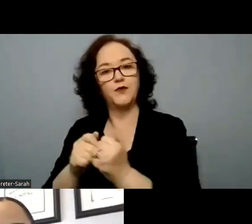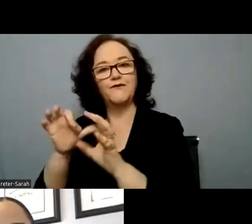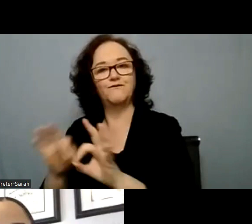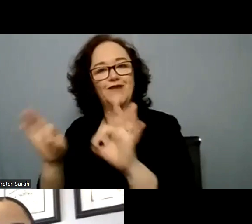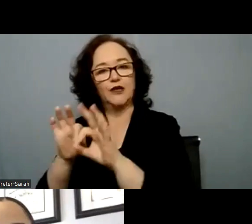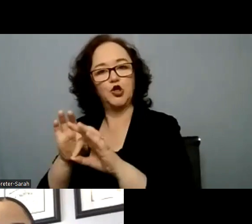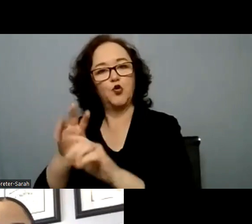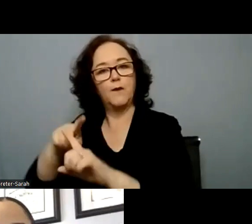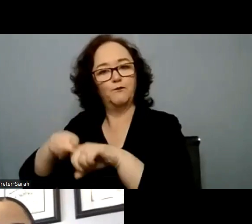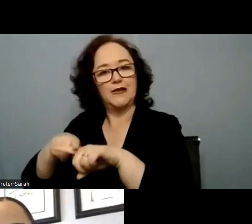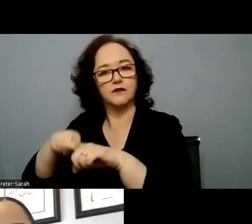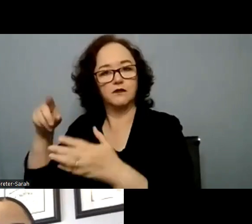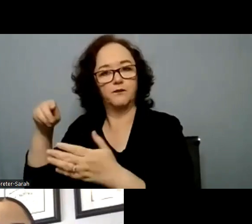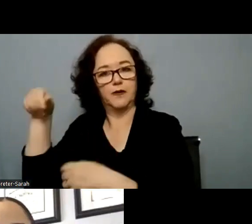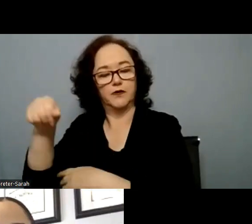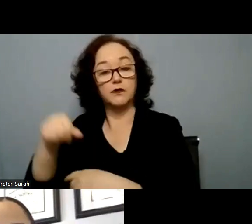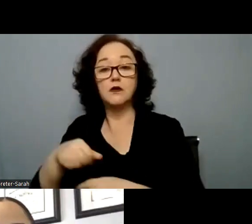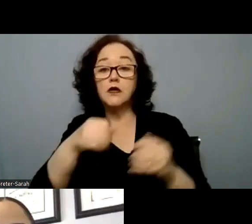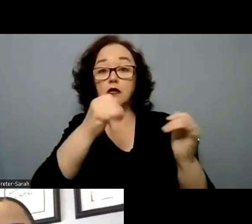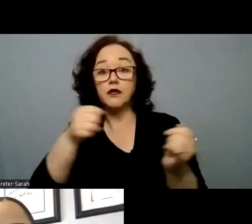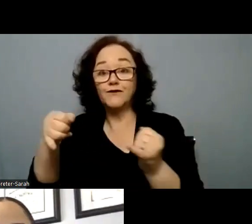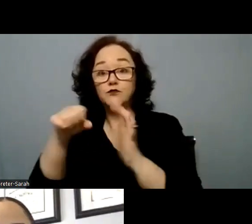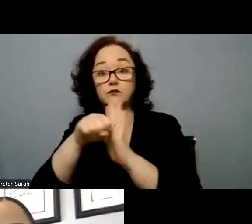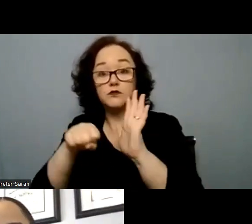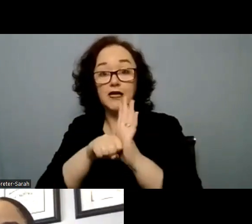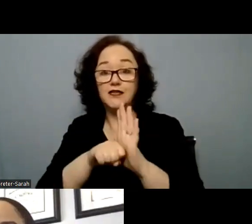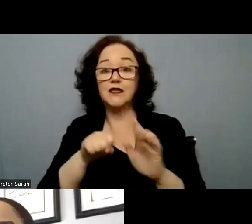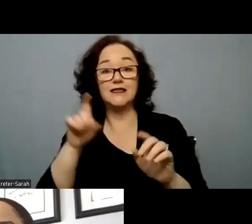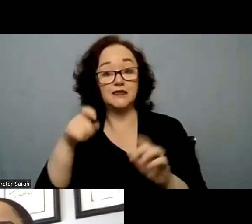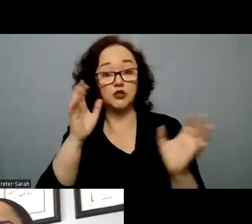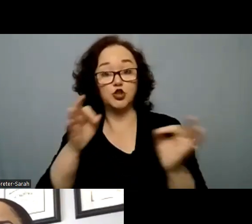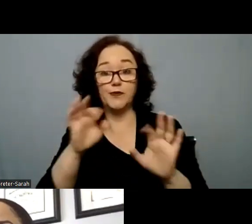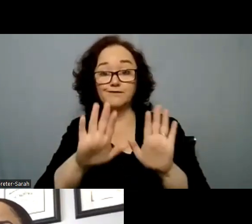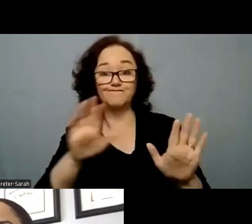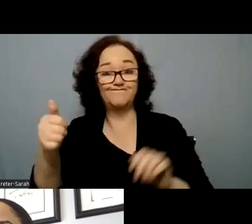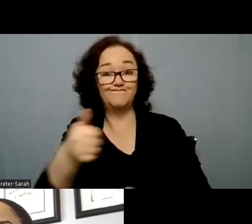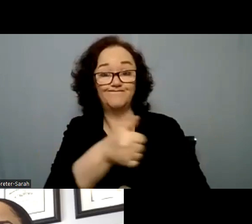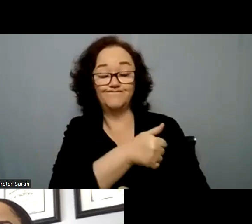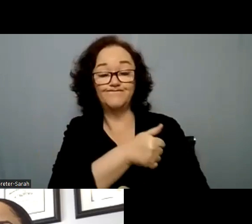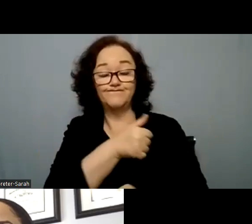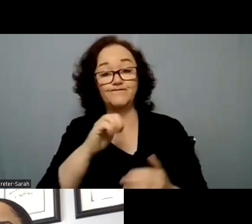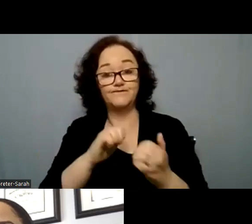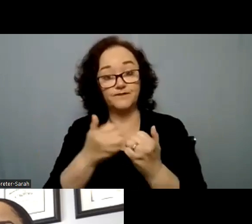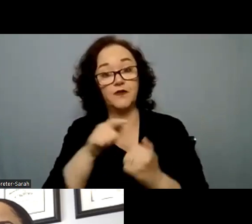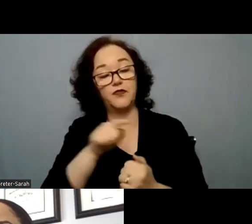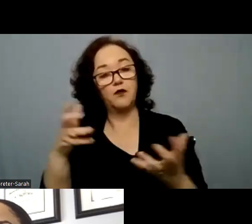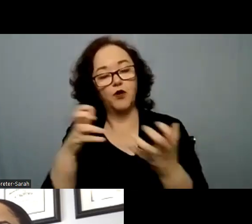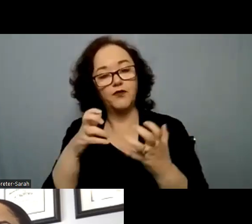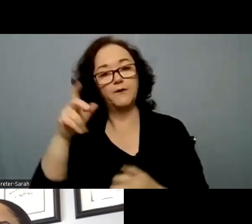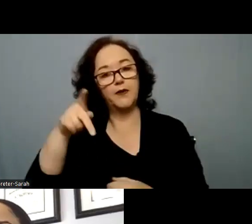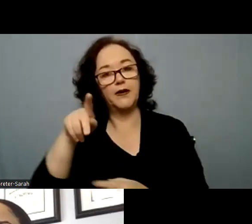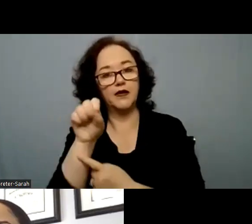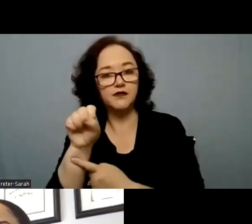really, individual states are going to determine how they want that PPS to,